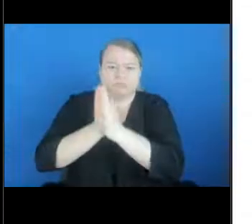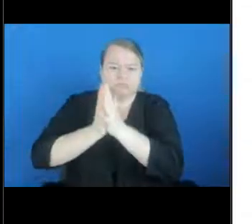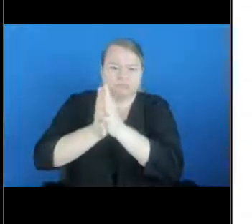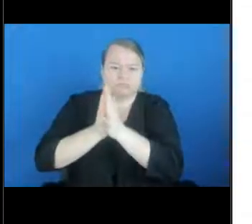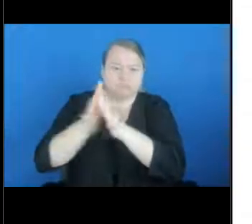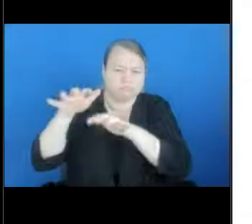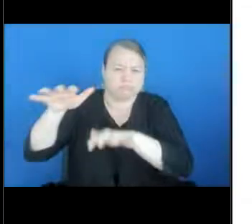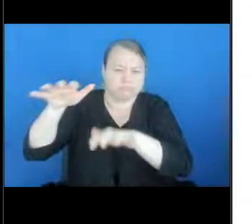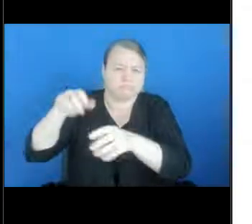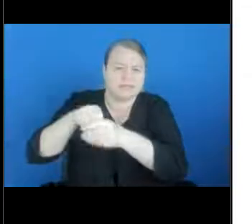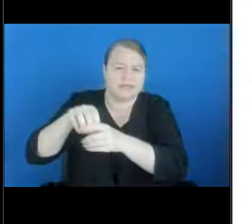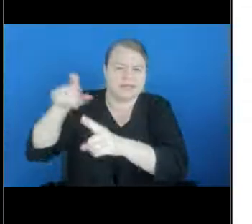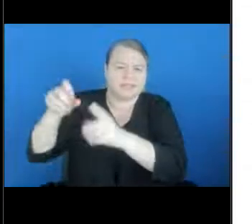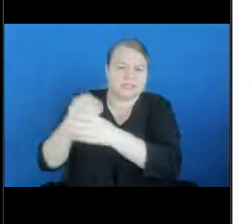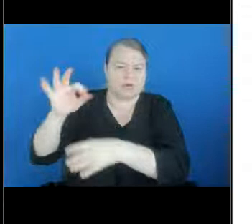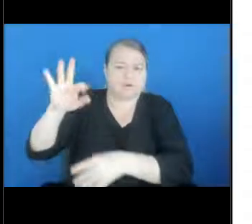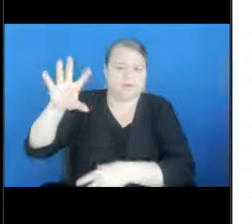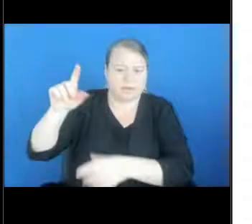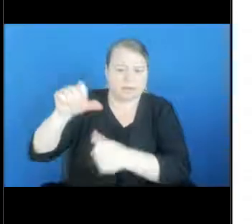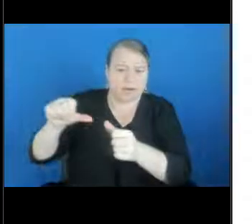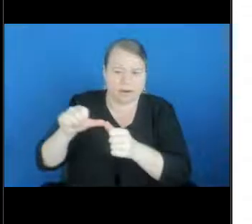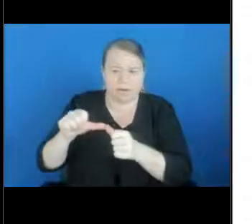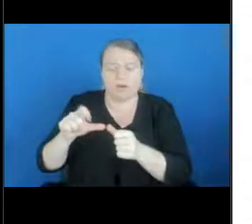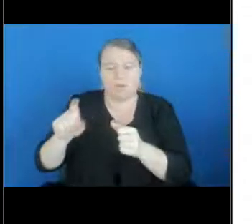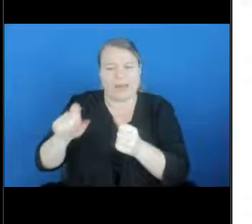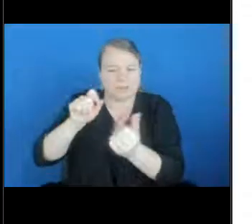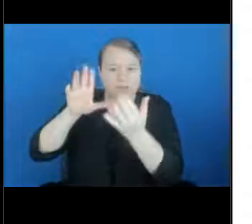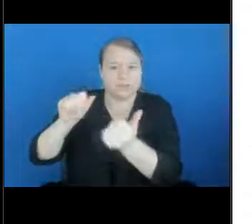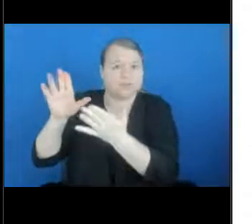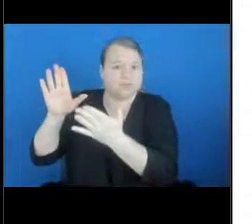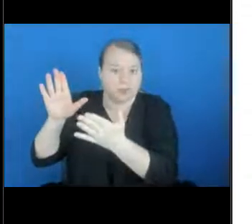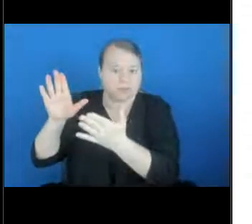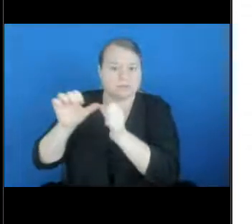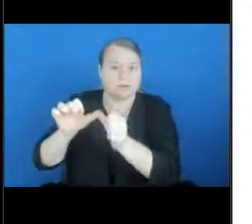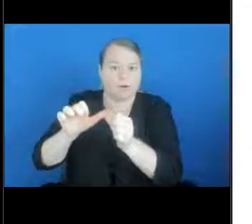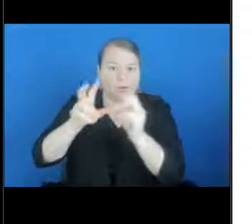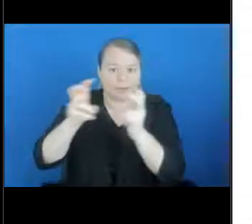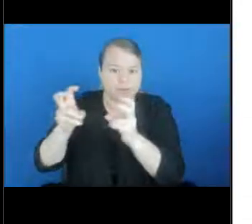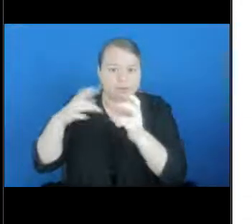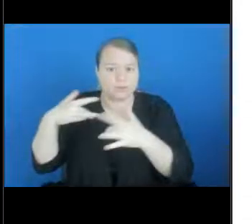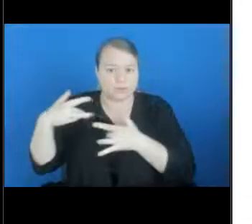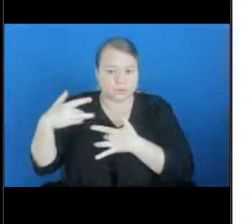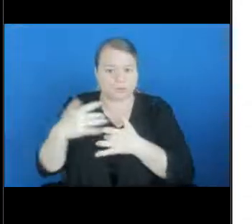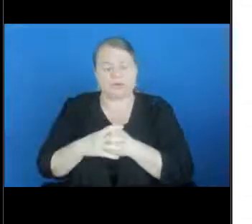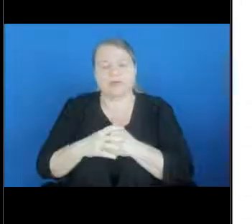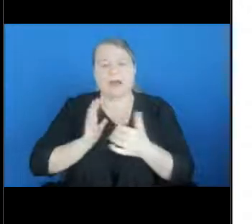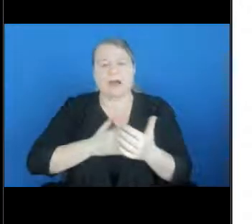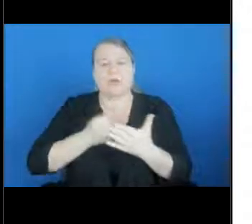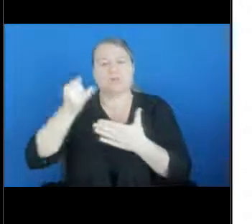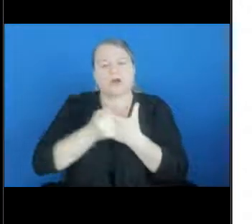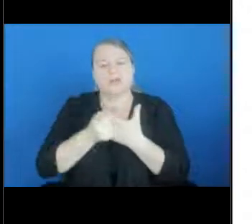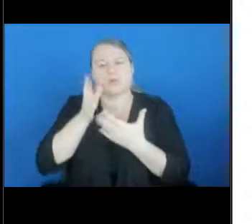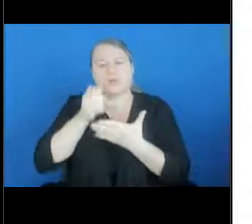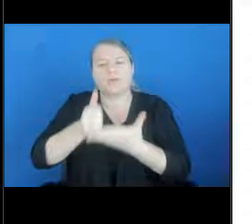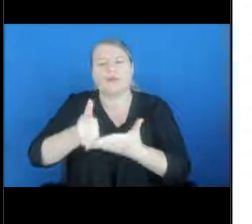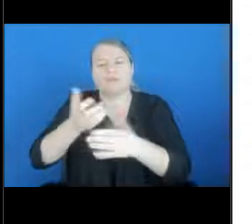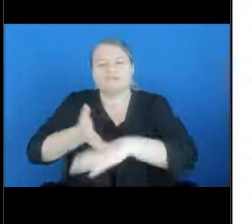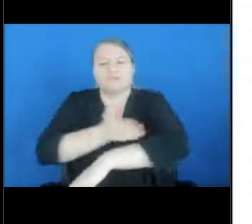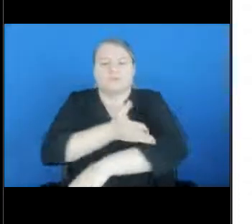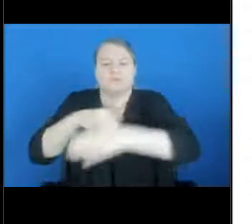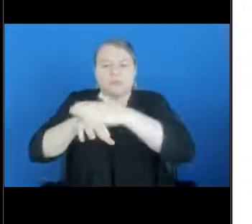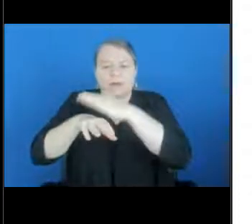area. In order to address these ongoing and anticipated concerns, this project looks to improve access and connectivity, as